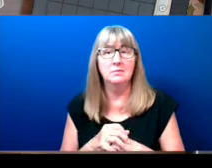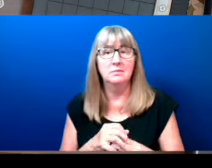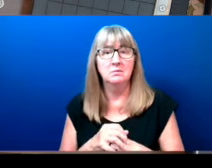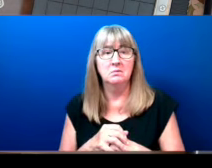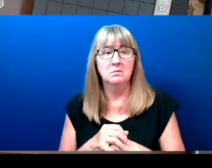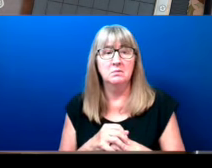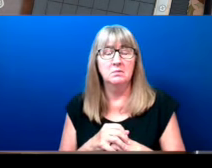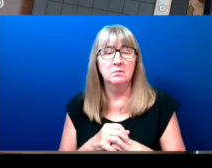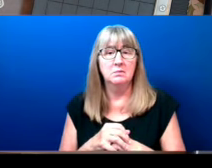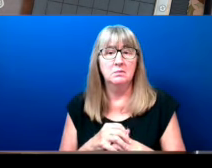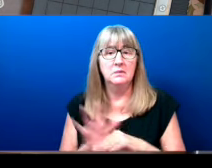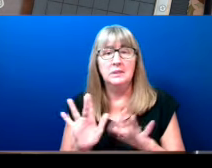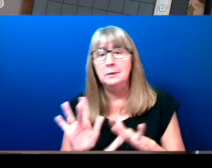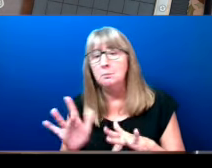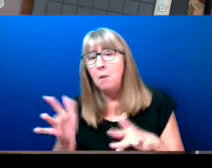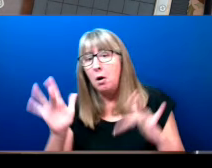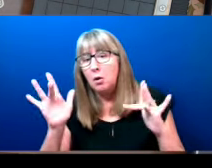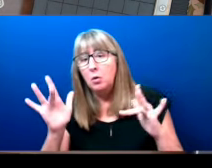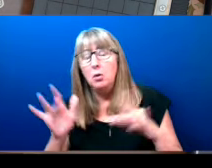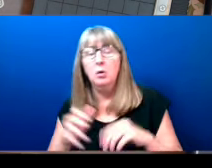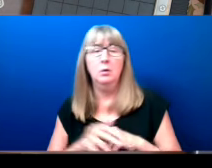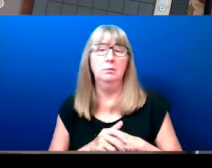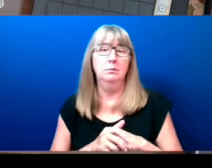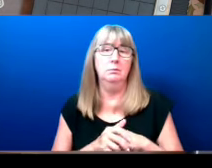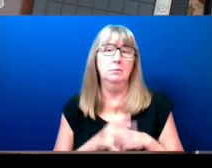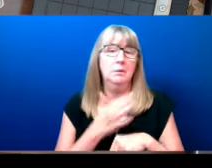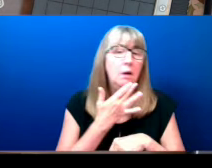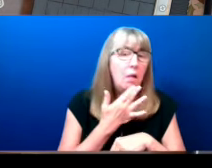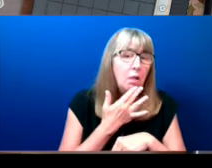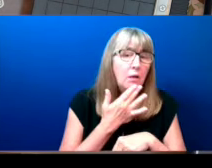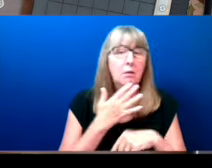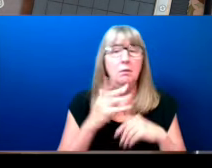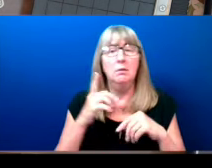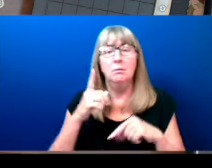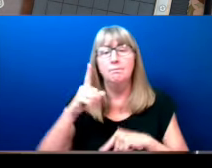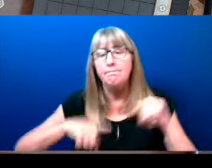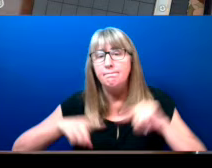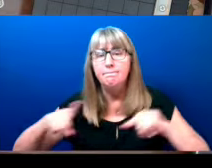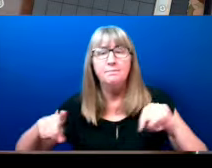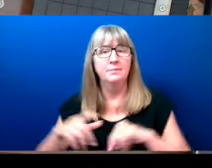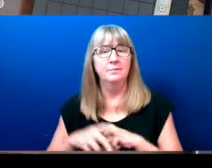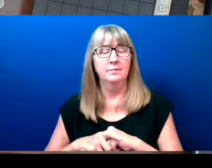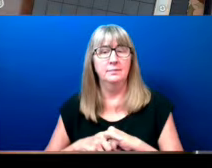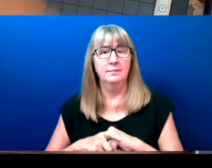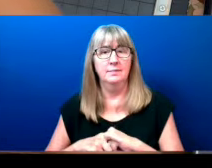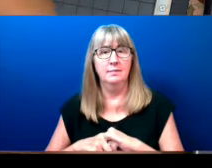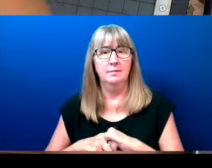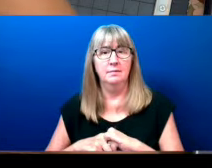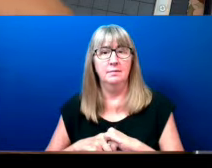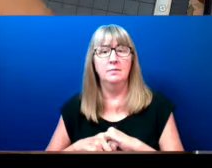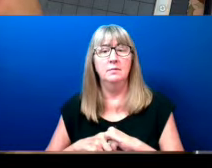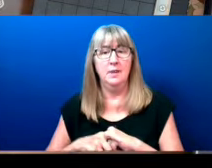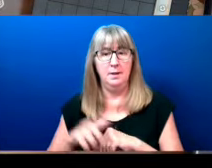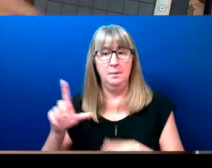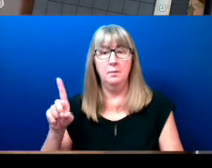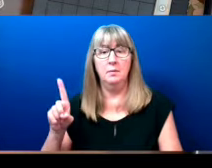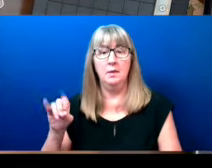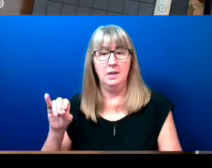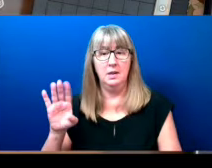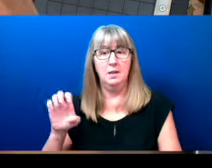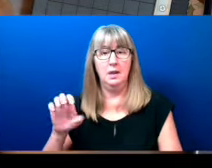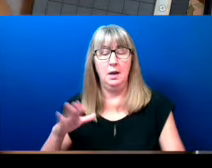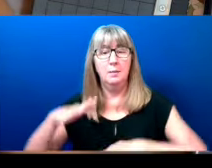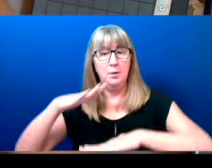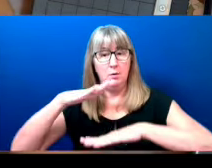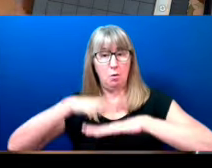out. Whatever it is, if it's going to be on sparkly paper or something else. And I just